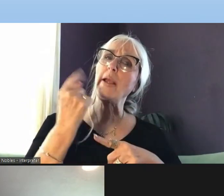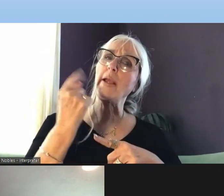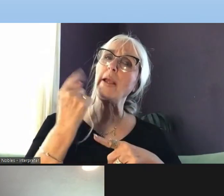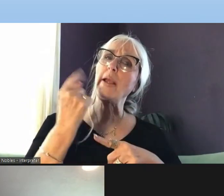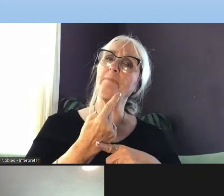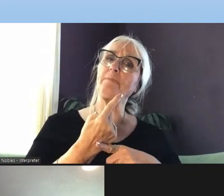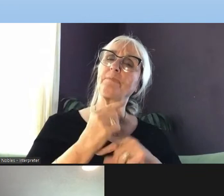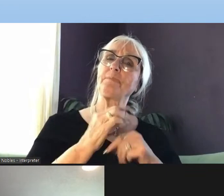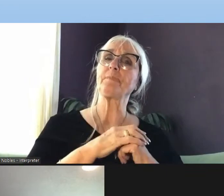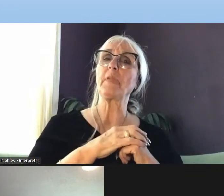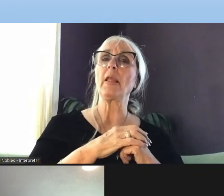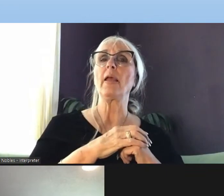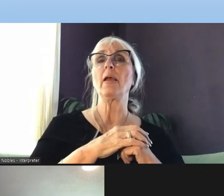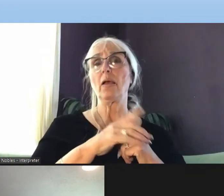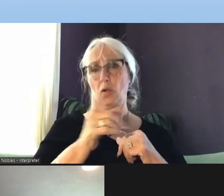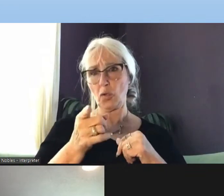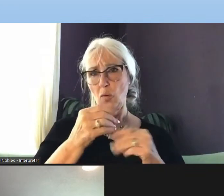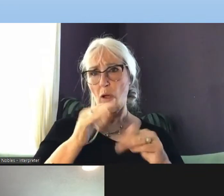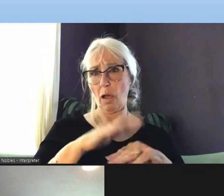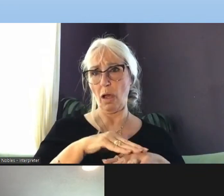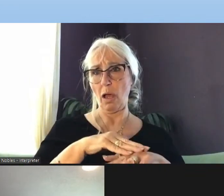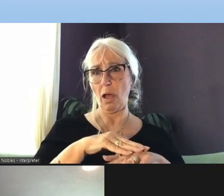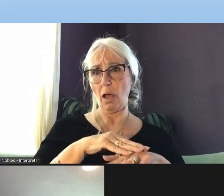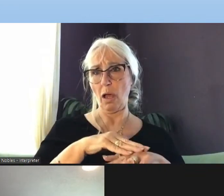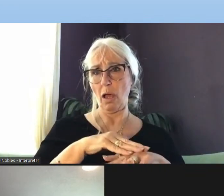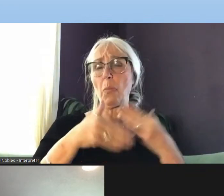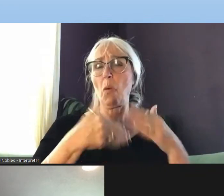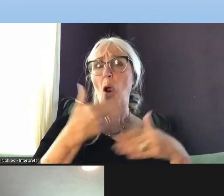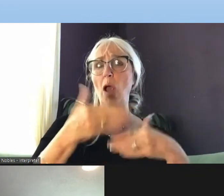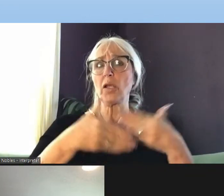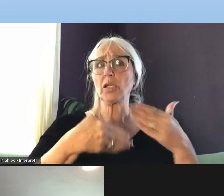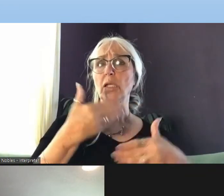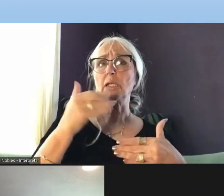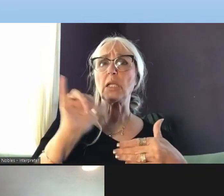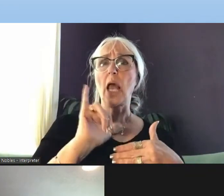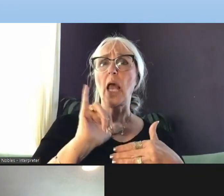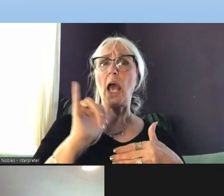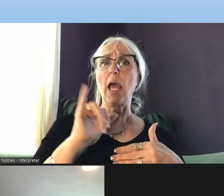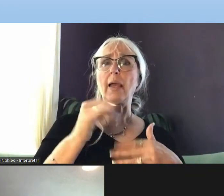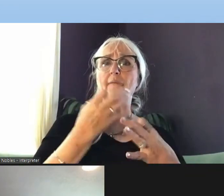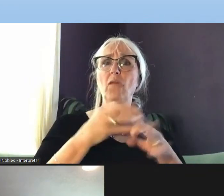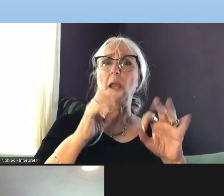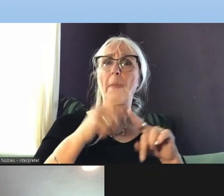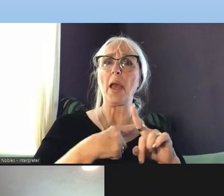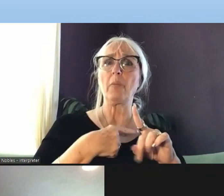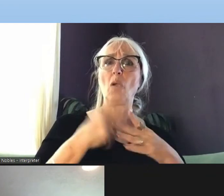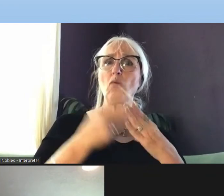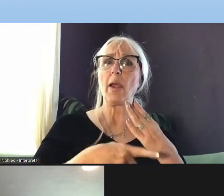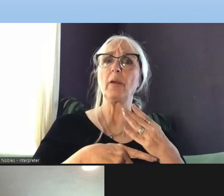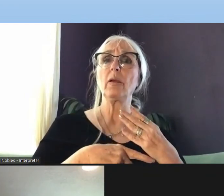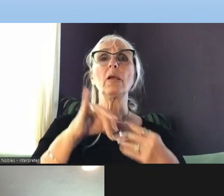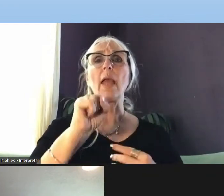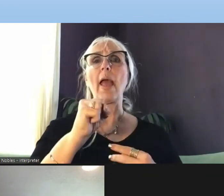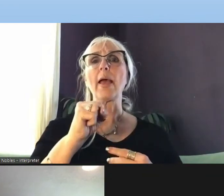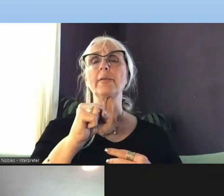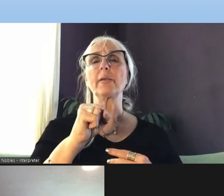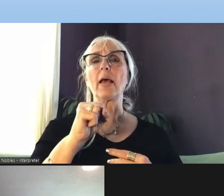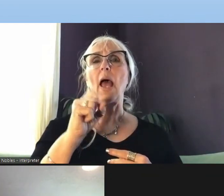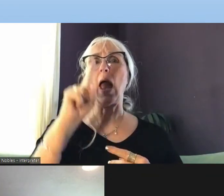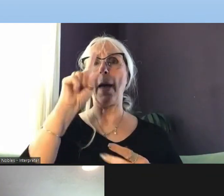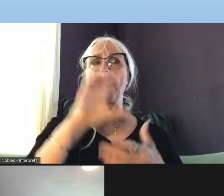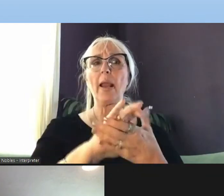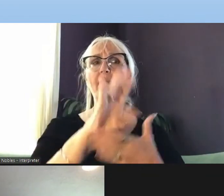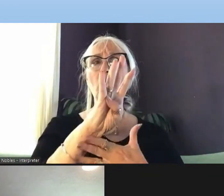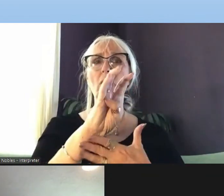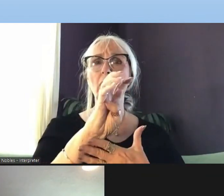David Ives, are you on? Do you know what the process? I think it's like a 3-month training program. Yes, Major. It's, I believe, 400 hours